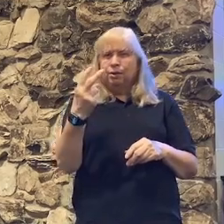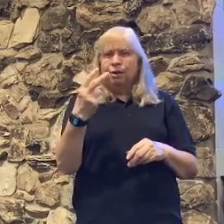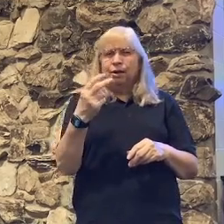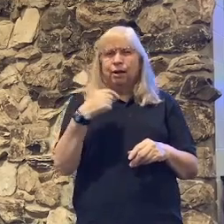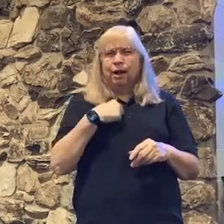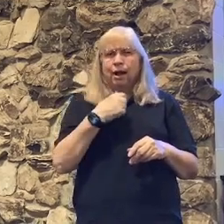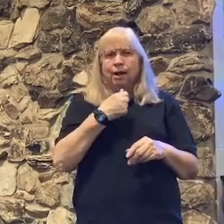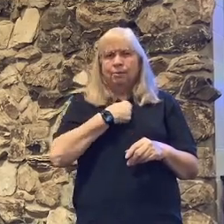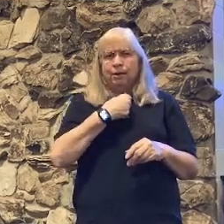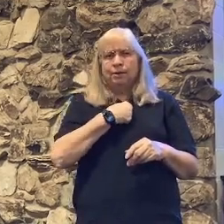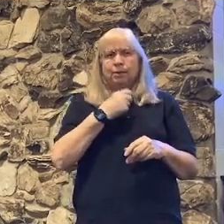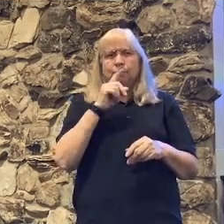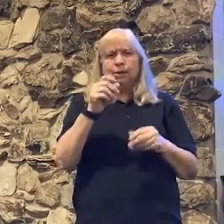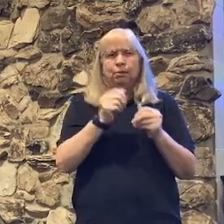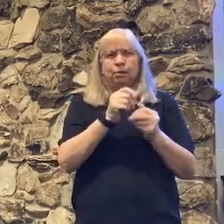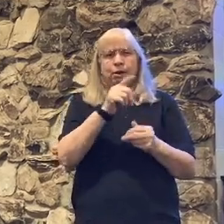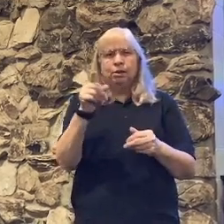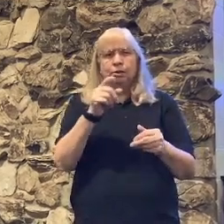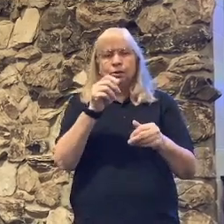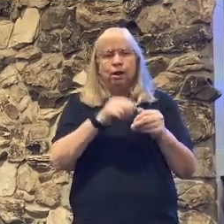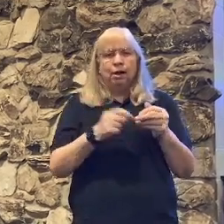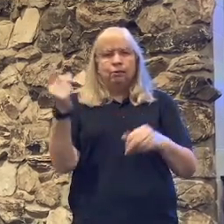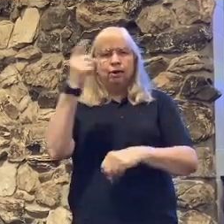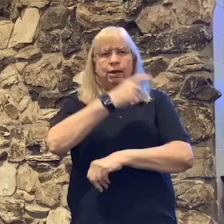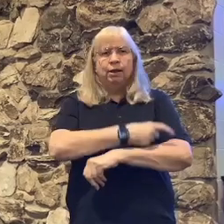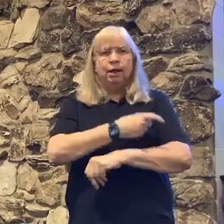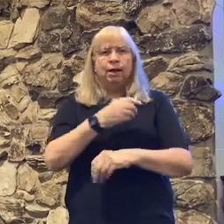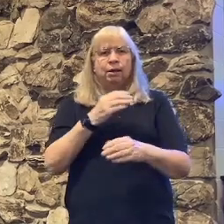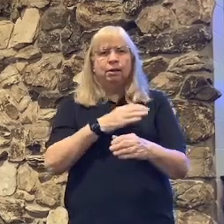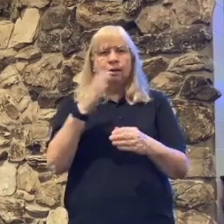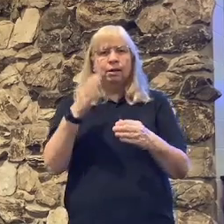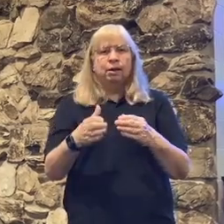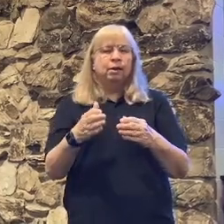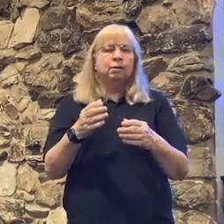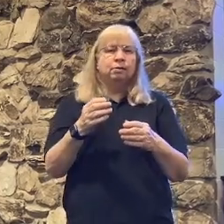with you every day until the end of this present age."